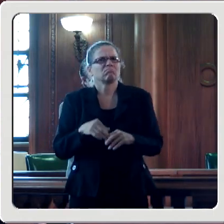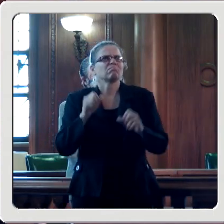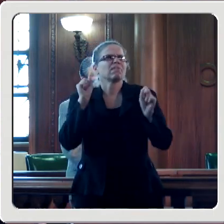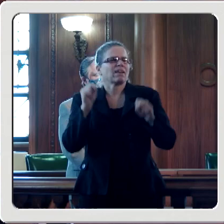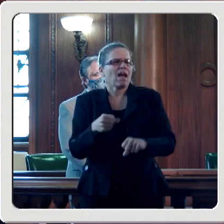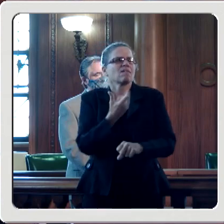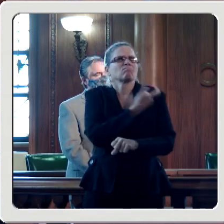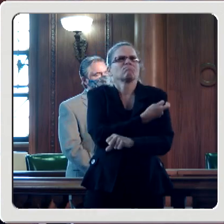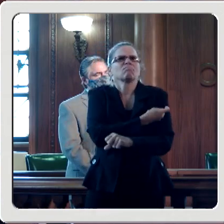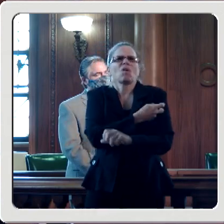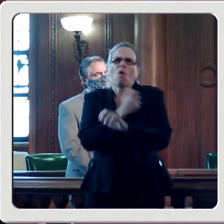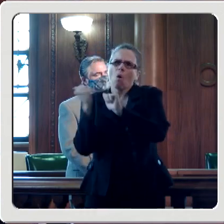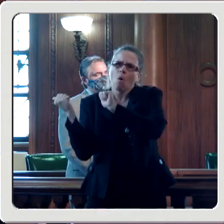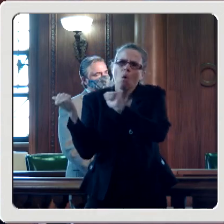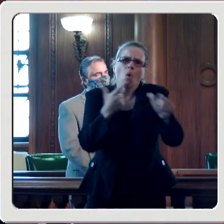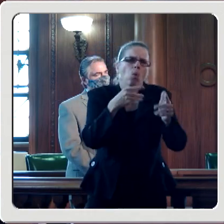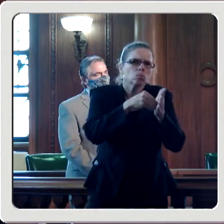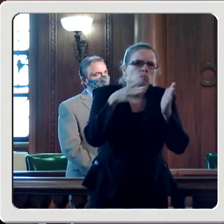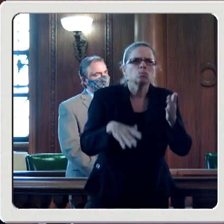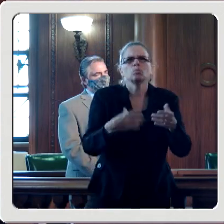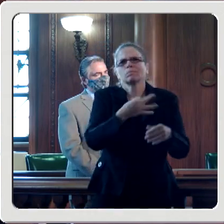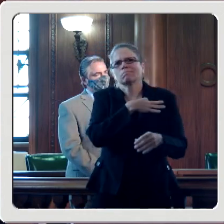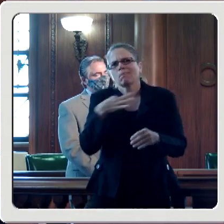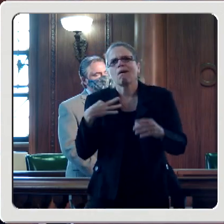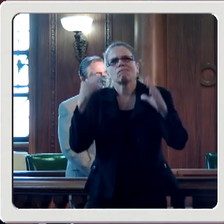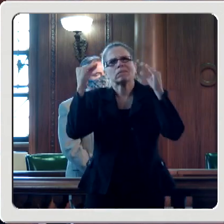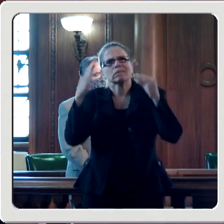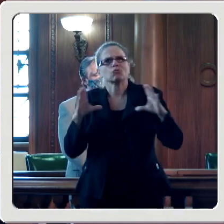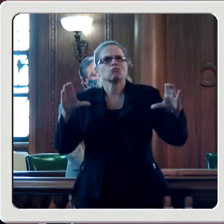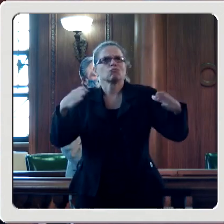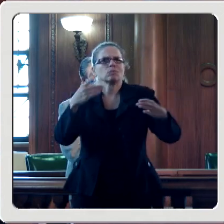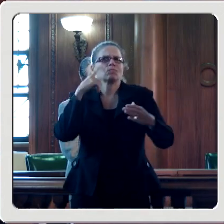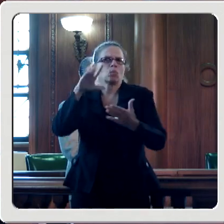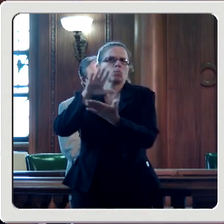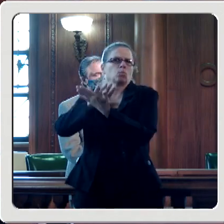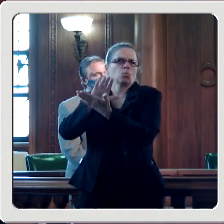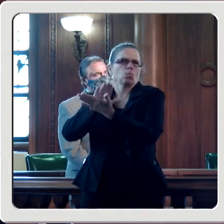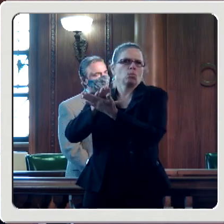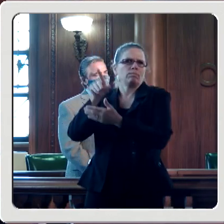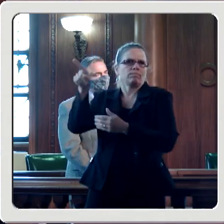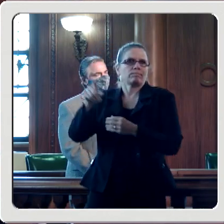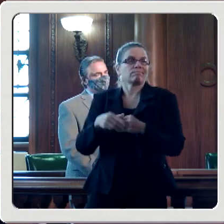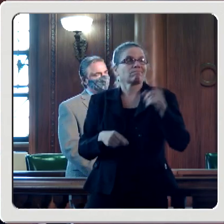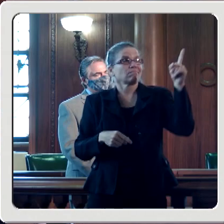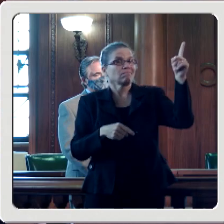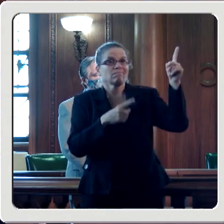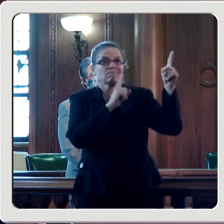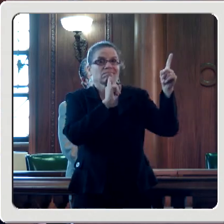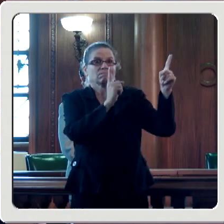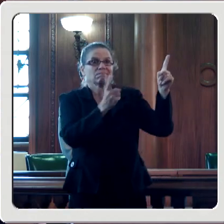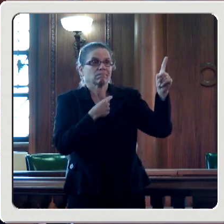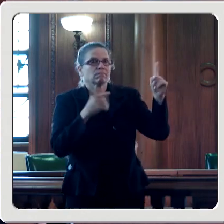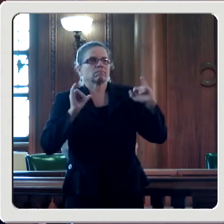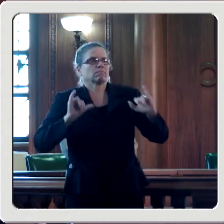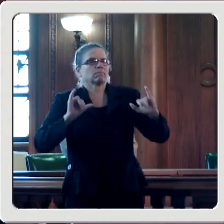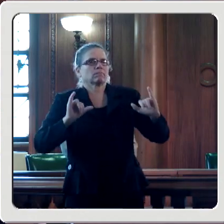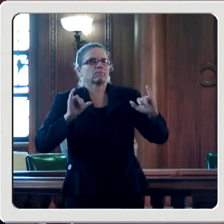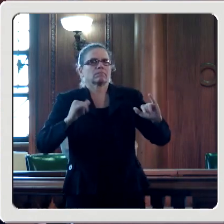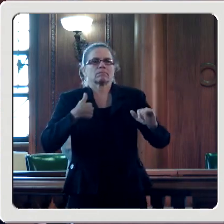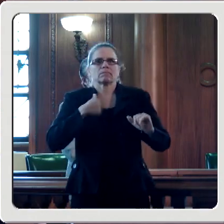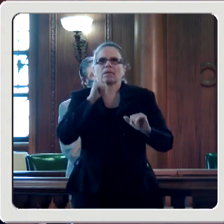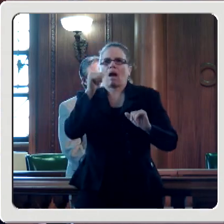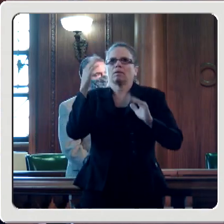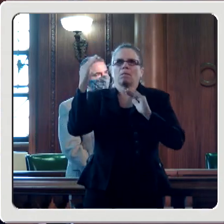done. But again, it's another one of these situations where you're not expecting that you're